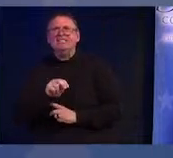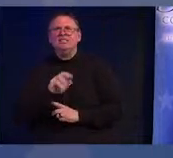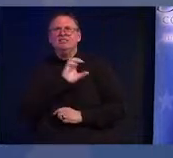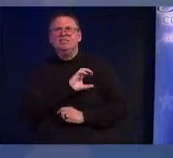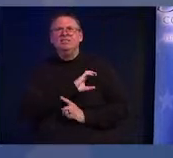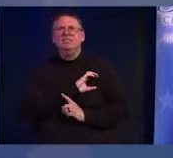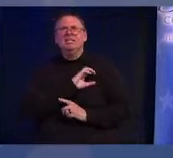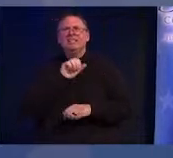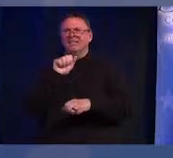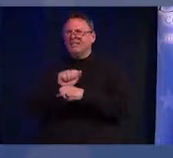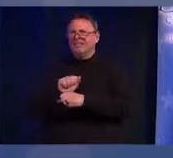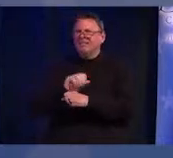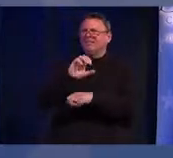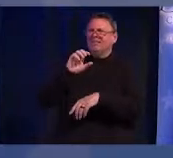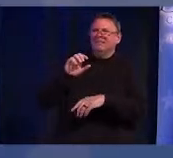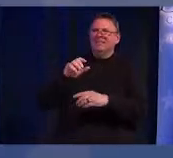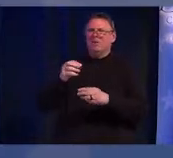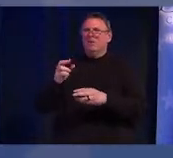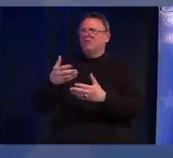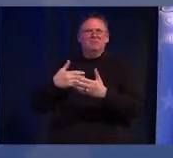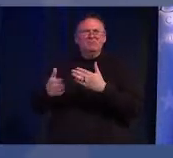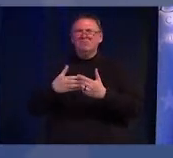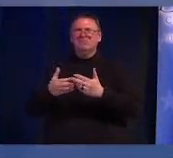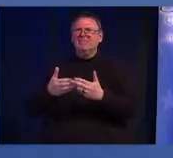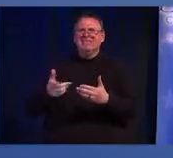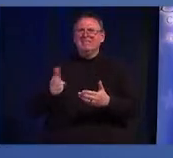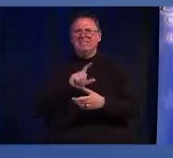an employee or any other.